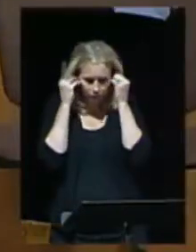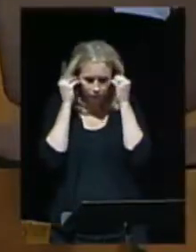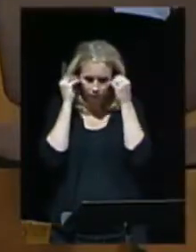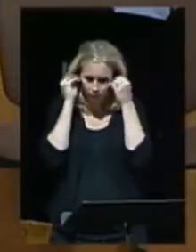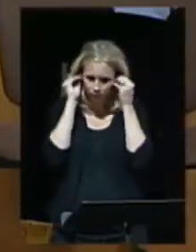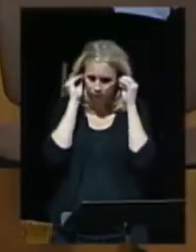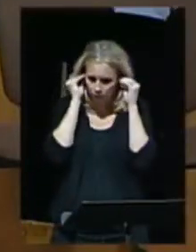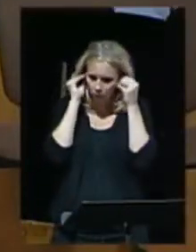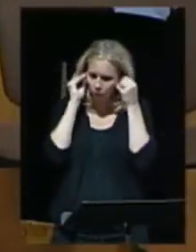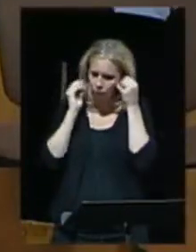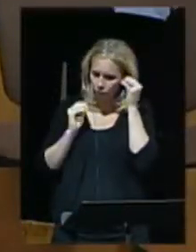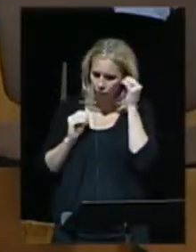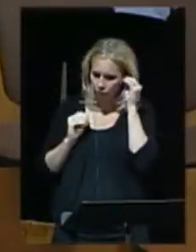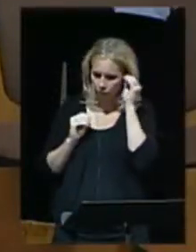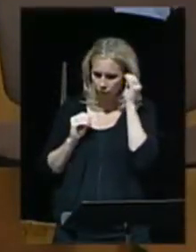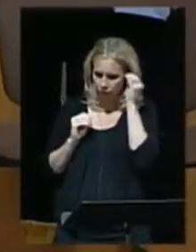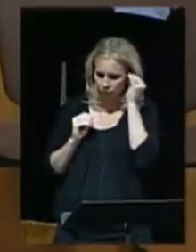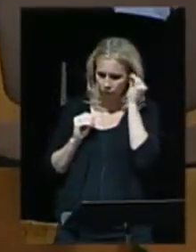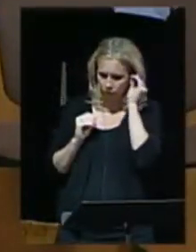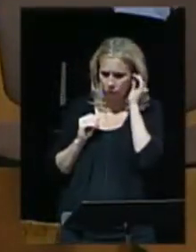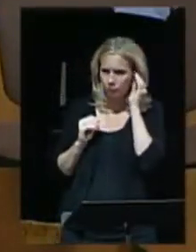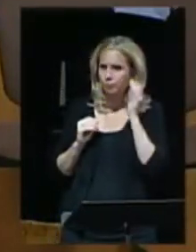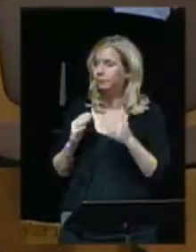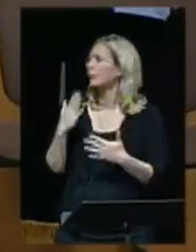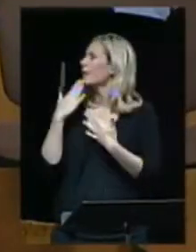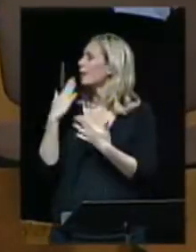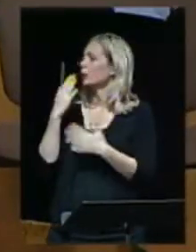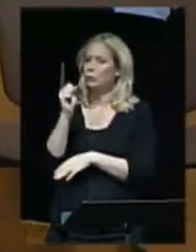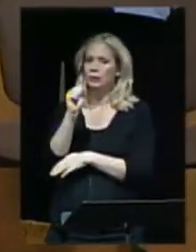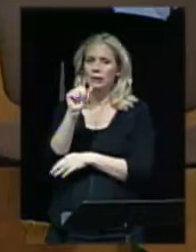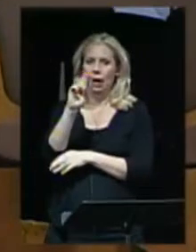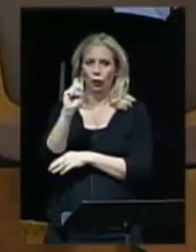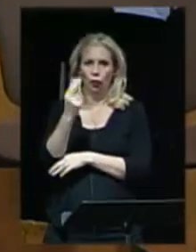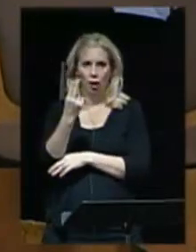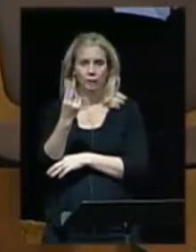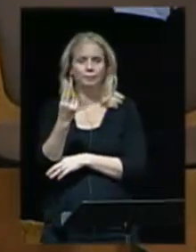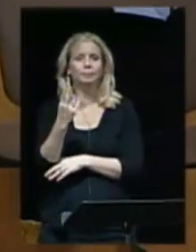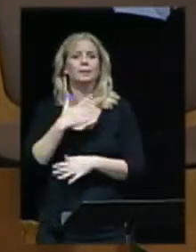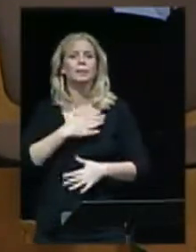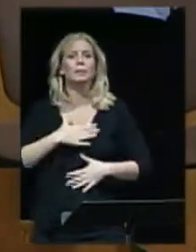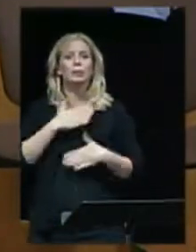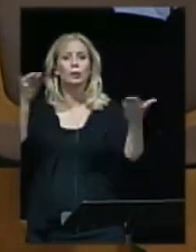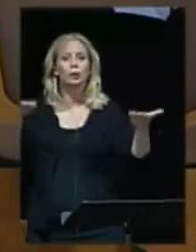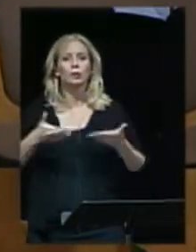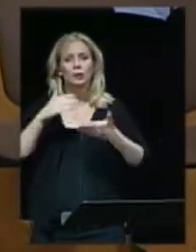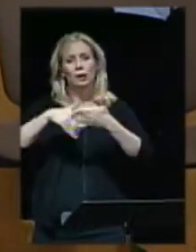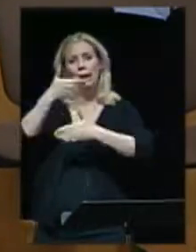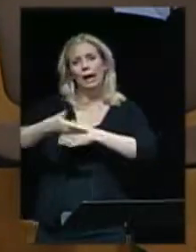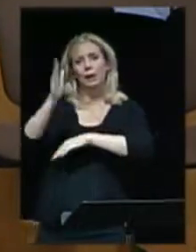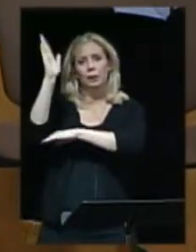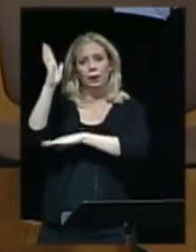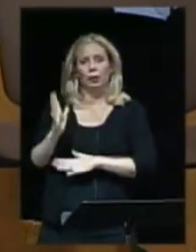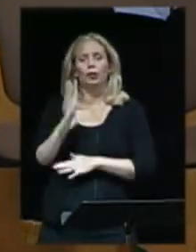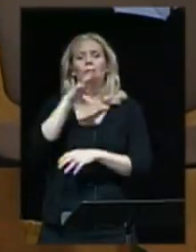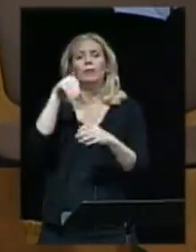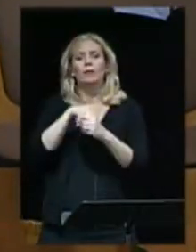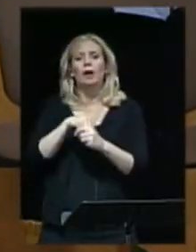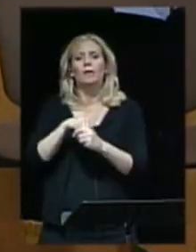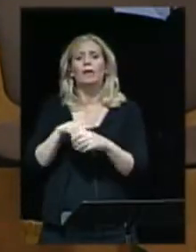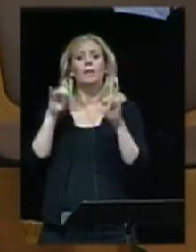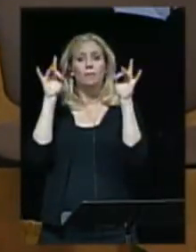Thank you, Sarah. It gives me pleasure to introduce our next speaker, who is involved in volleyball, junior classical